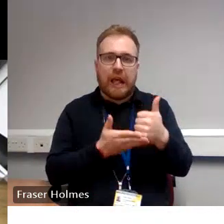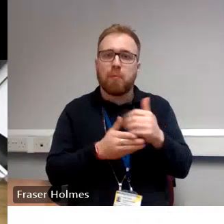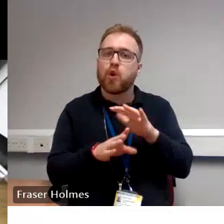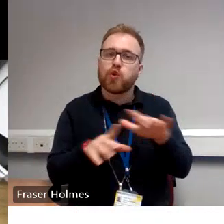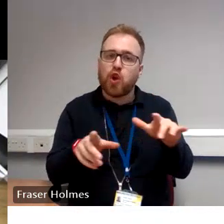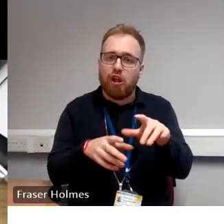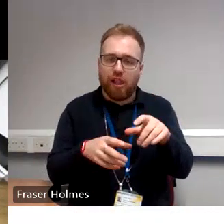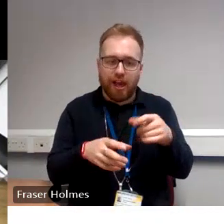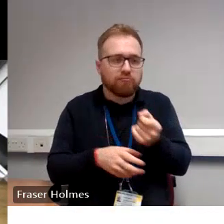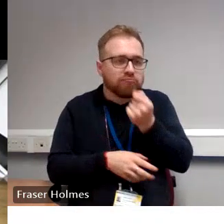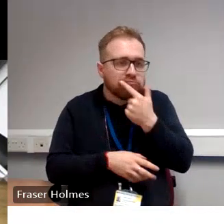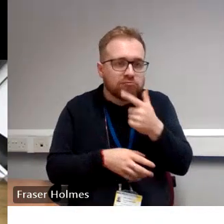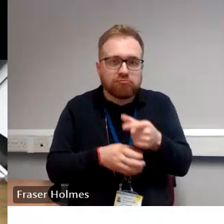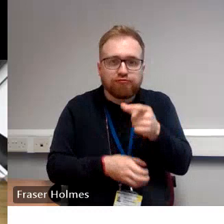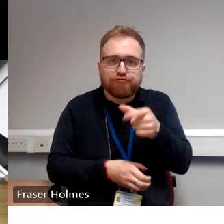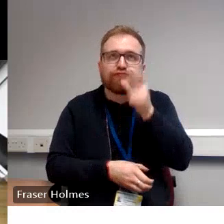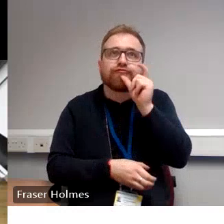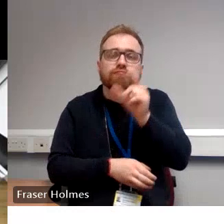tube or a bottle.